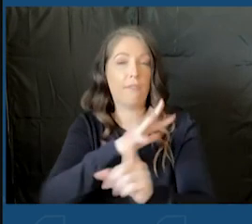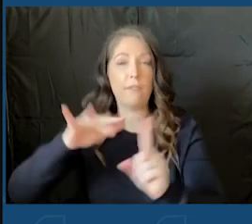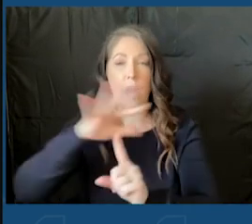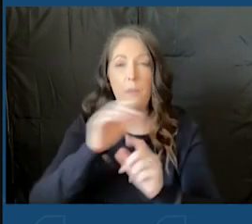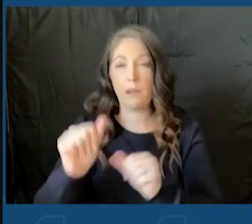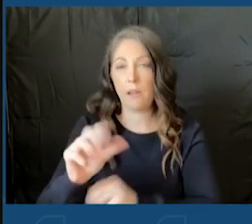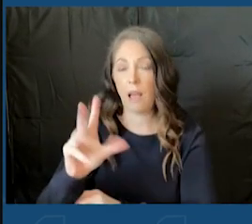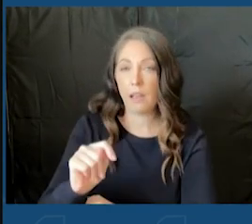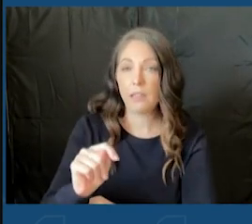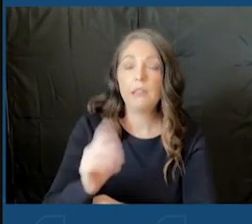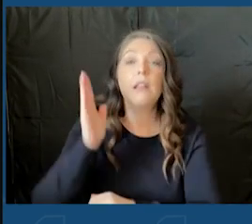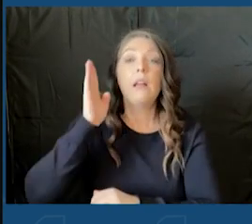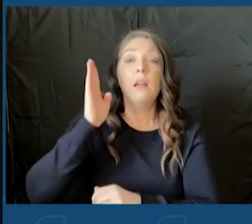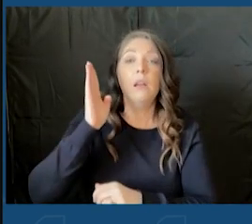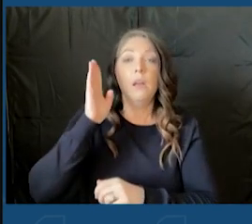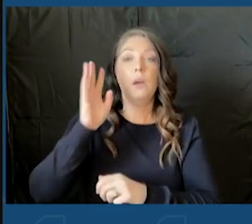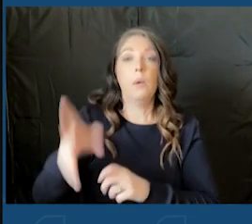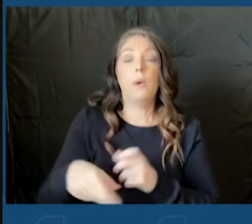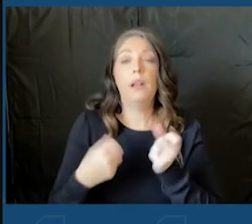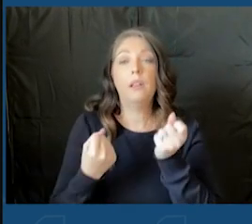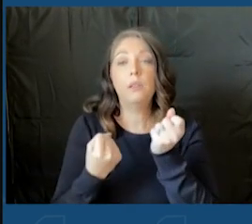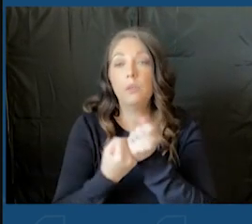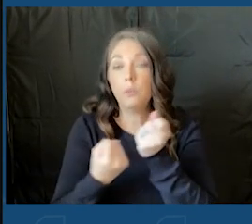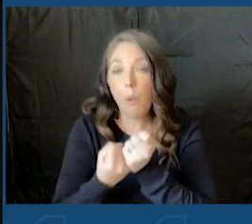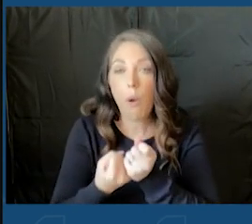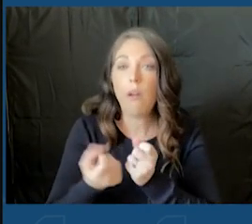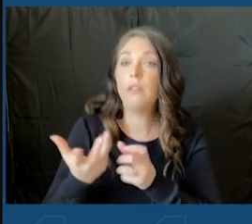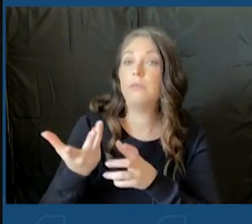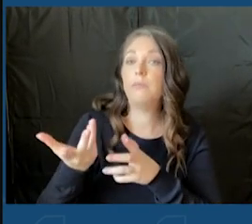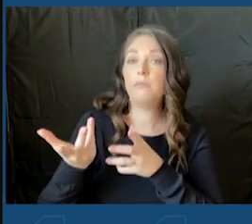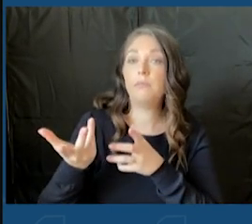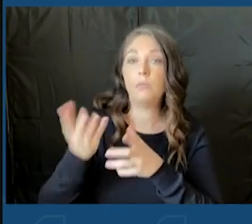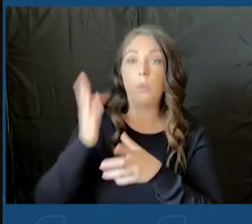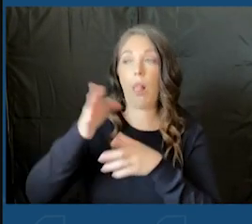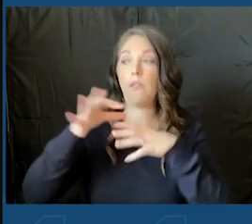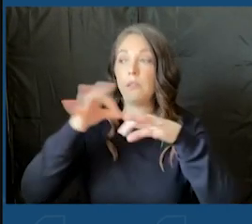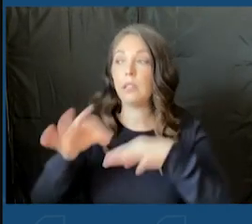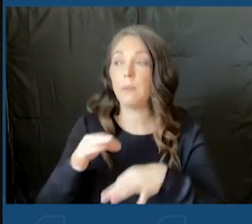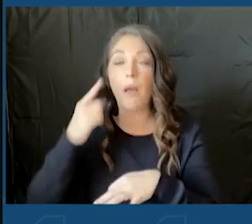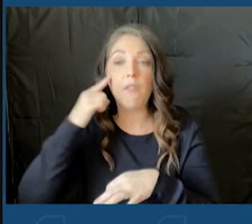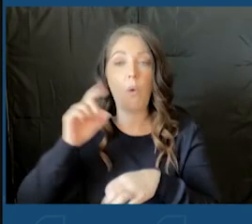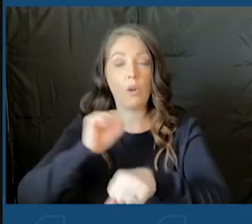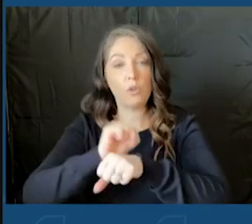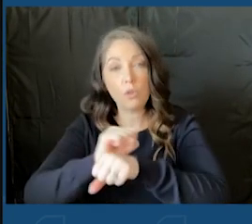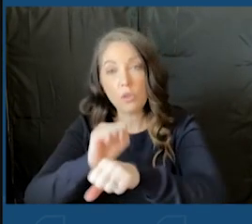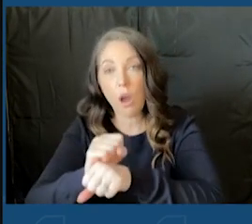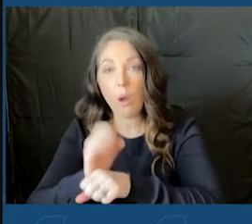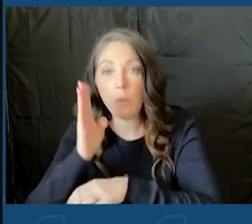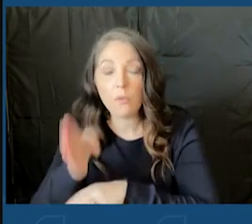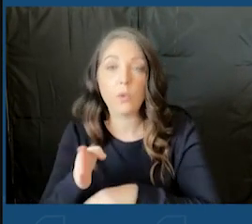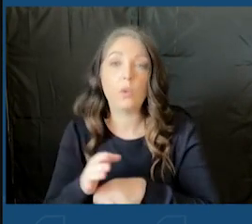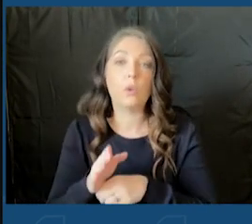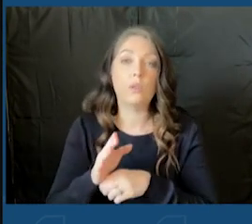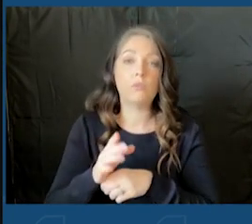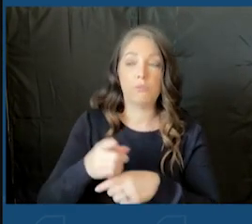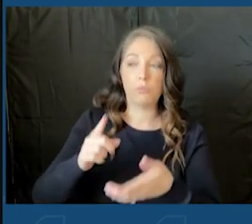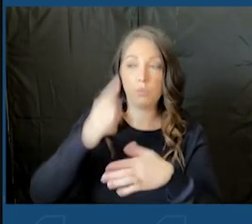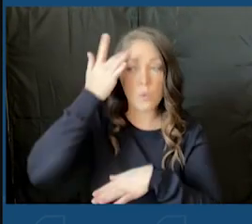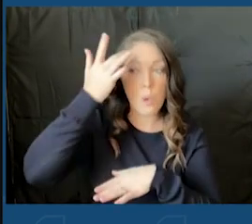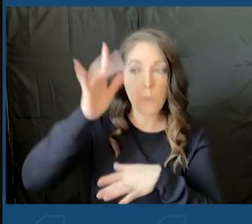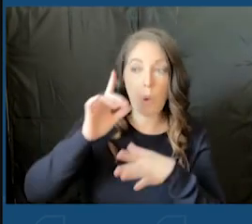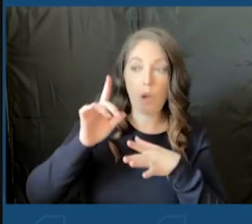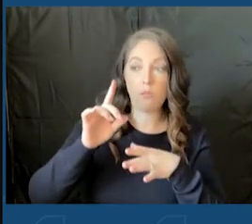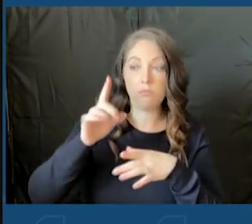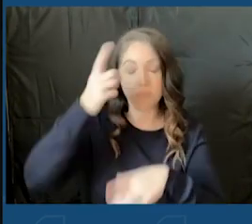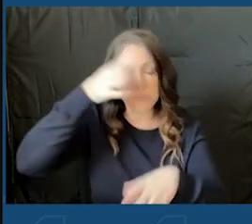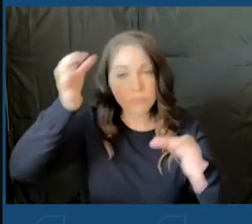do for their families in the short term, but also for the jobs we'll create, the smart decisions we make, but also to protect our environment for the future. This